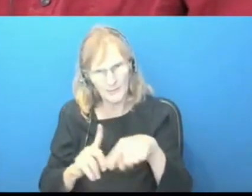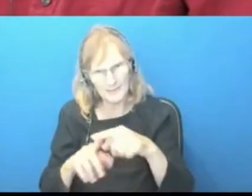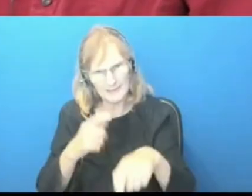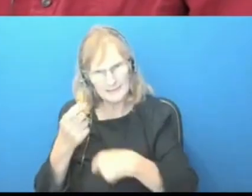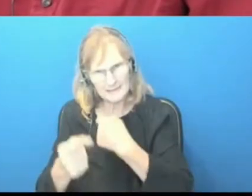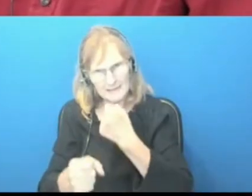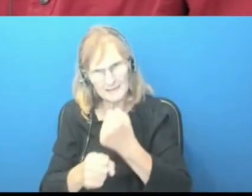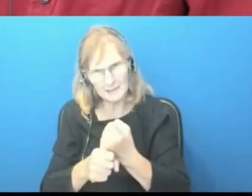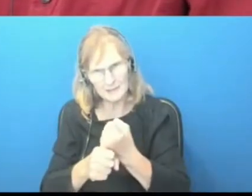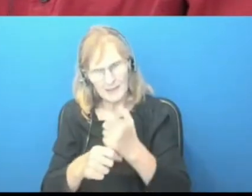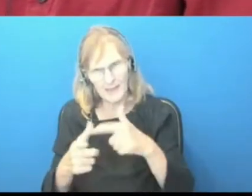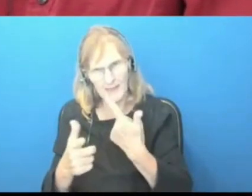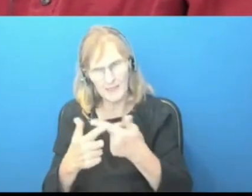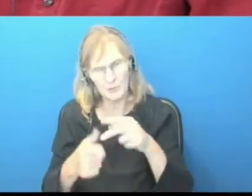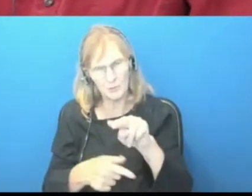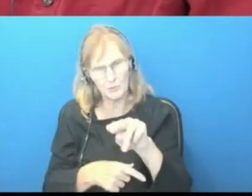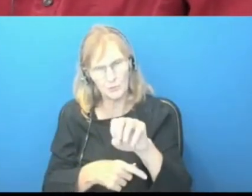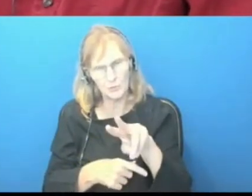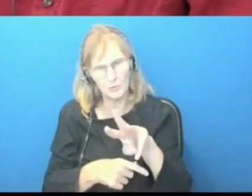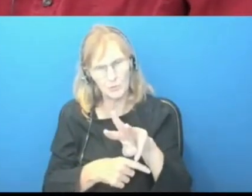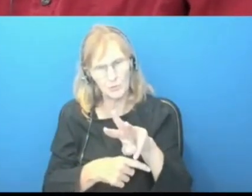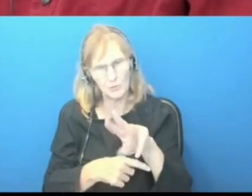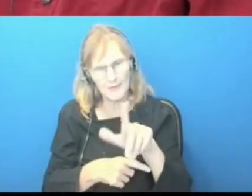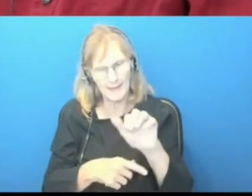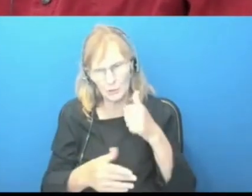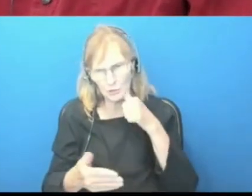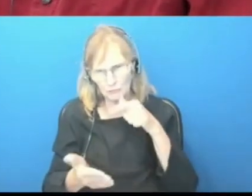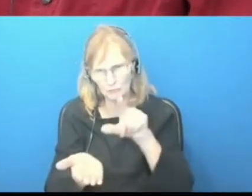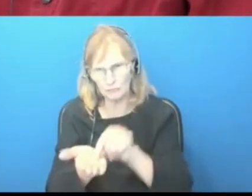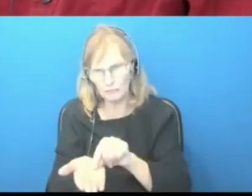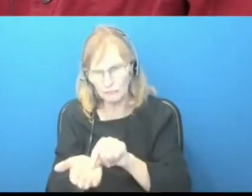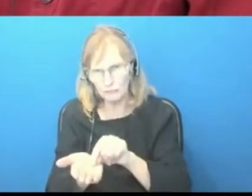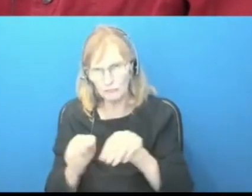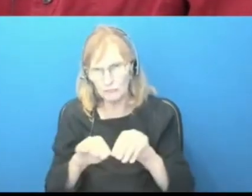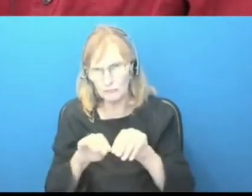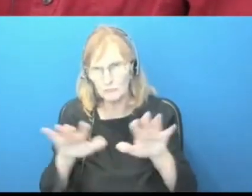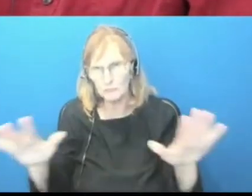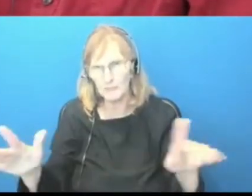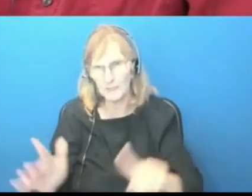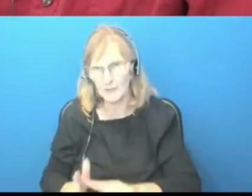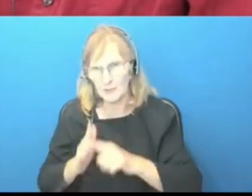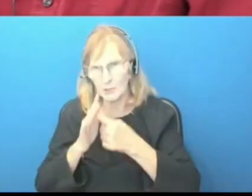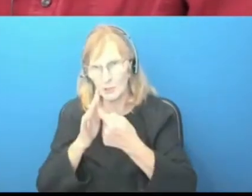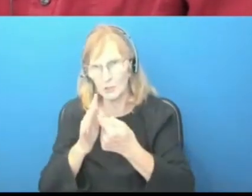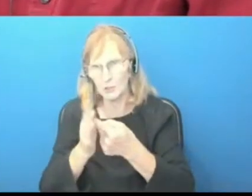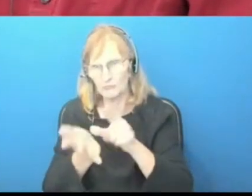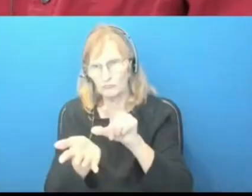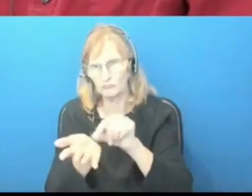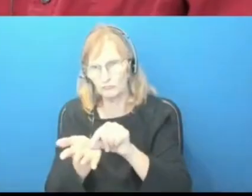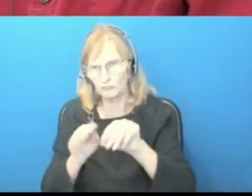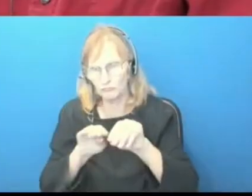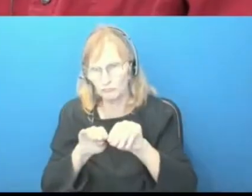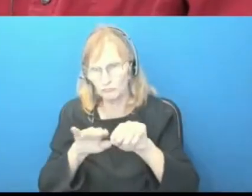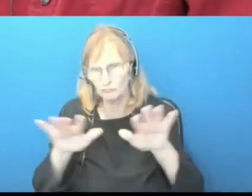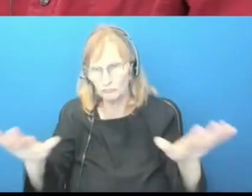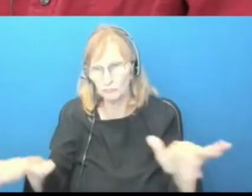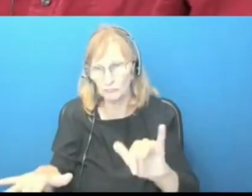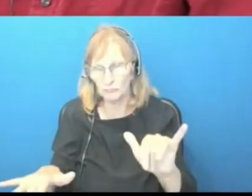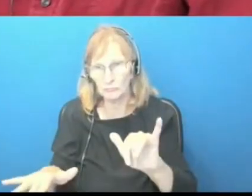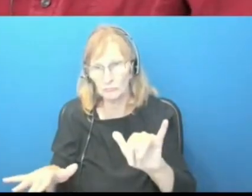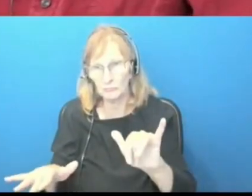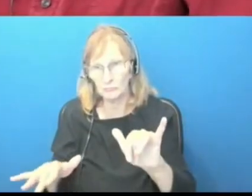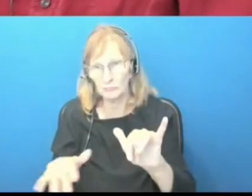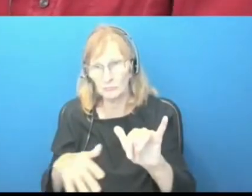the newsletter. And when I came here, I started doing the newsletter too. So that